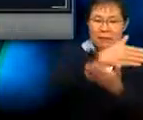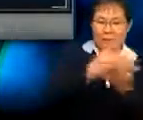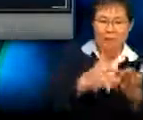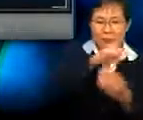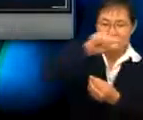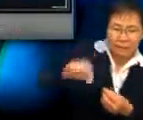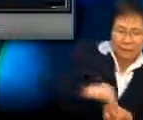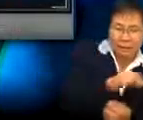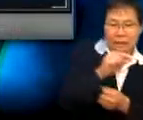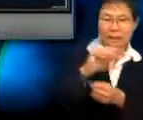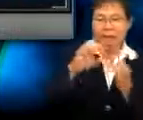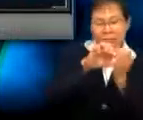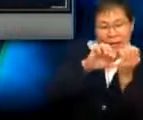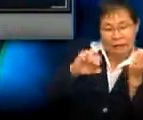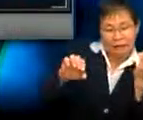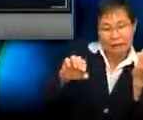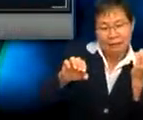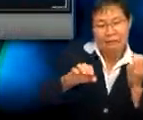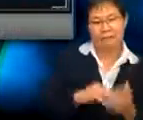the semicircular canals,